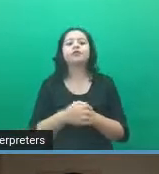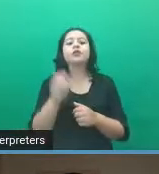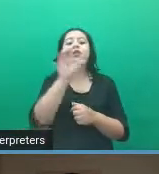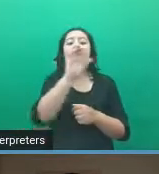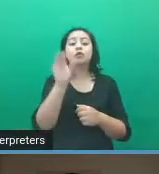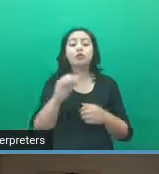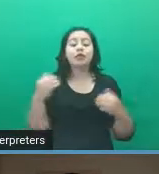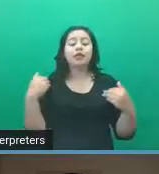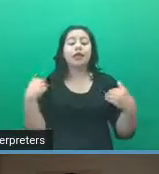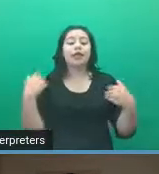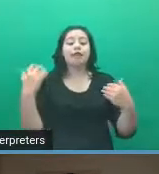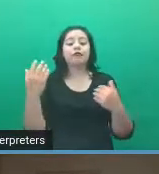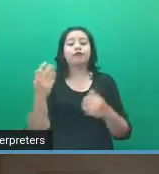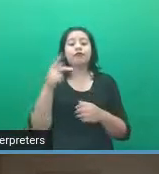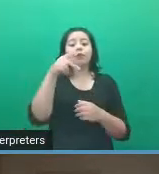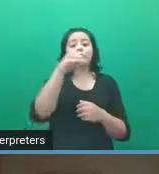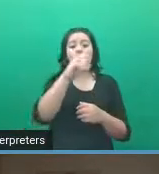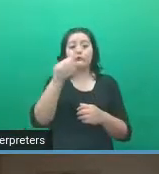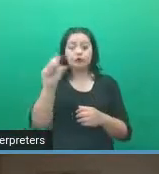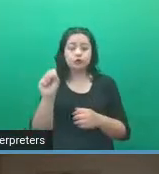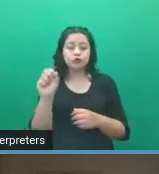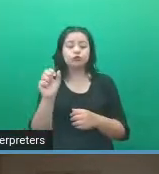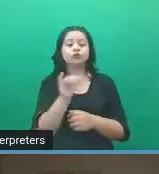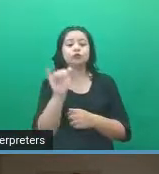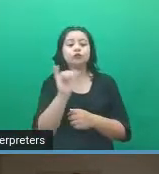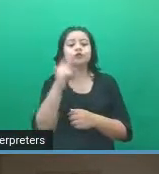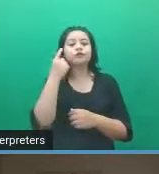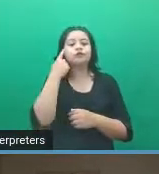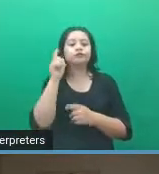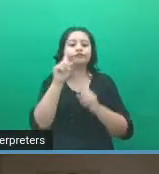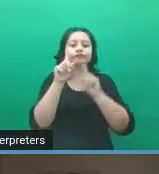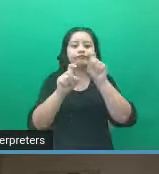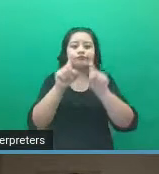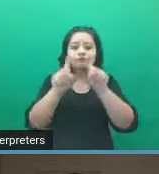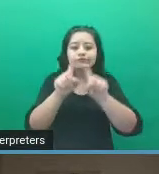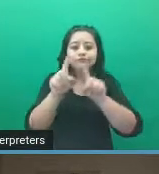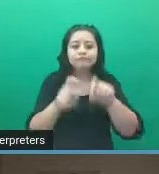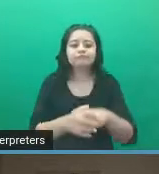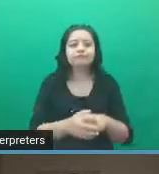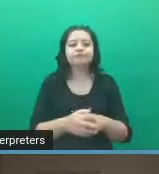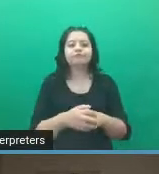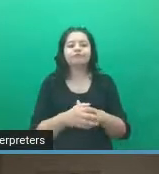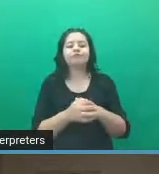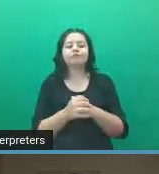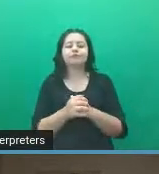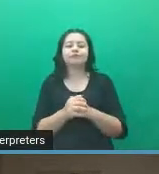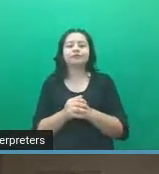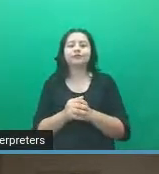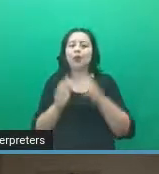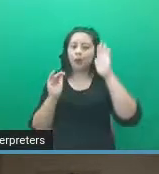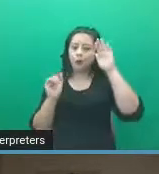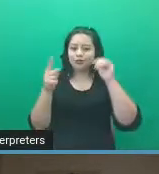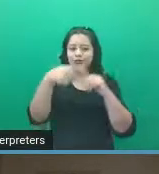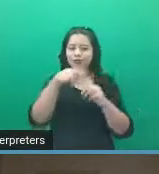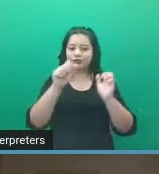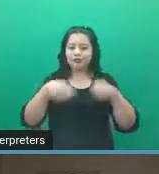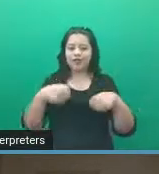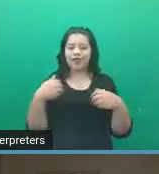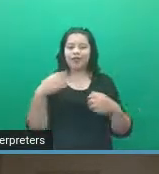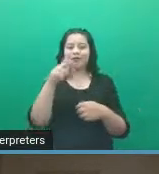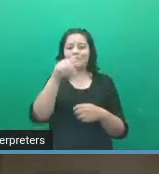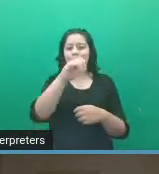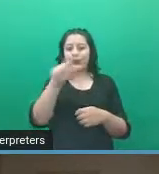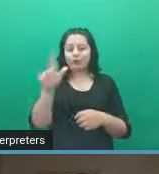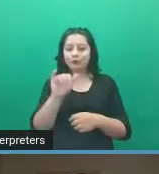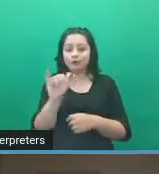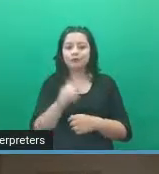built-in polling capabilities. Polls are great for quickly getting a feel for the room. I wish I could have polled this group here today. For example, it